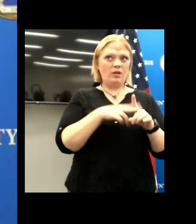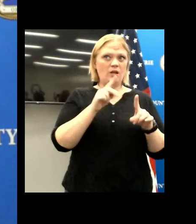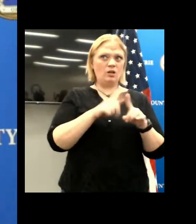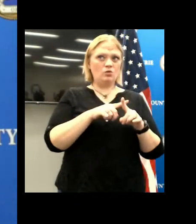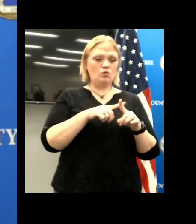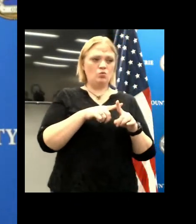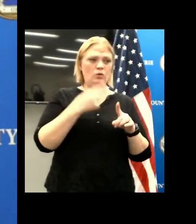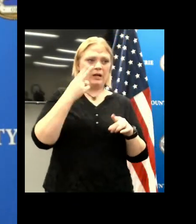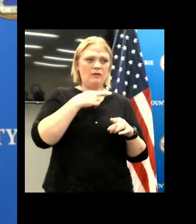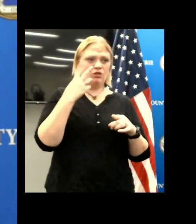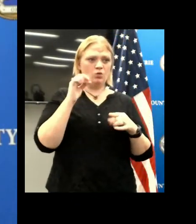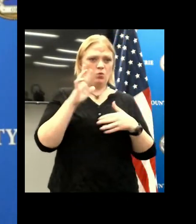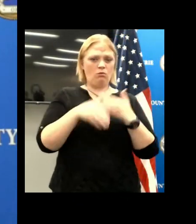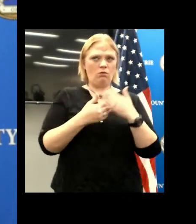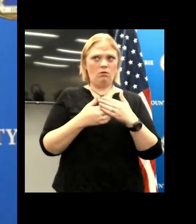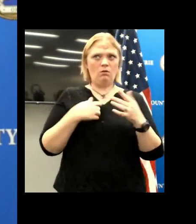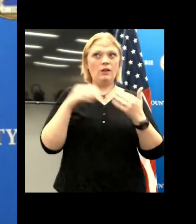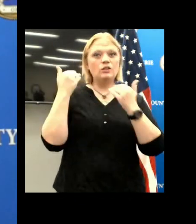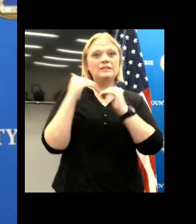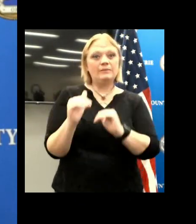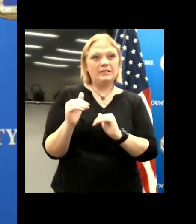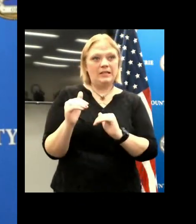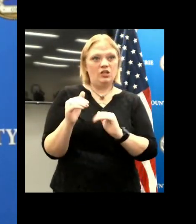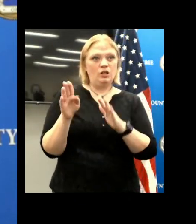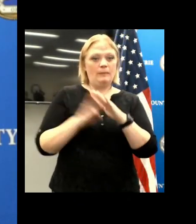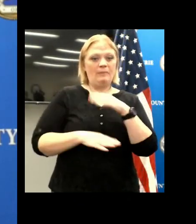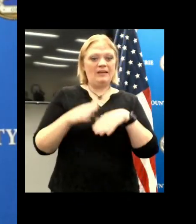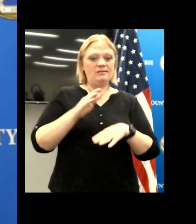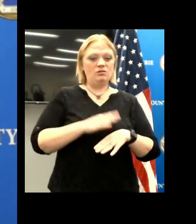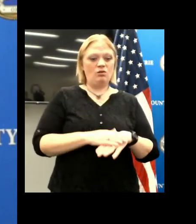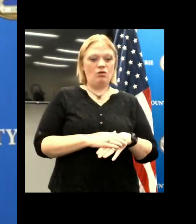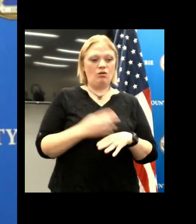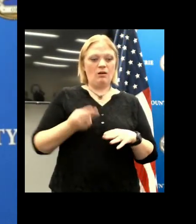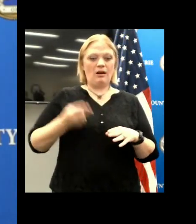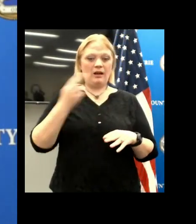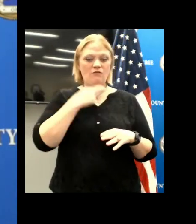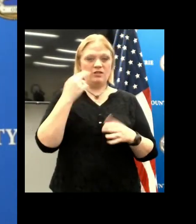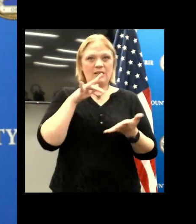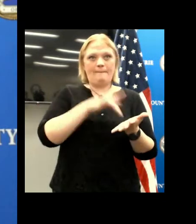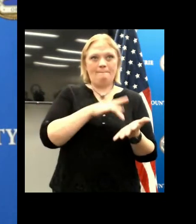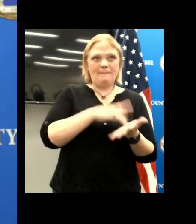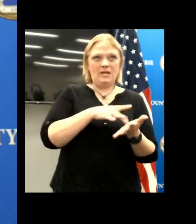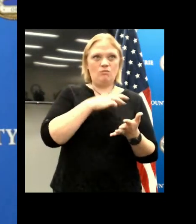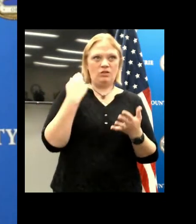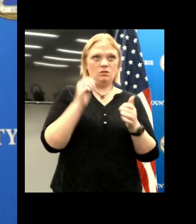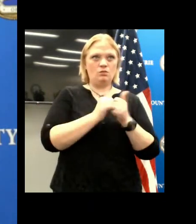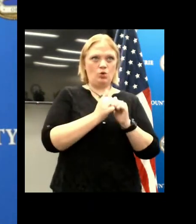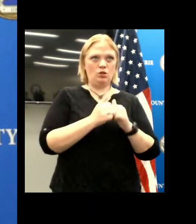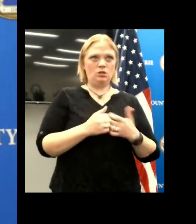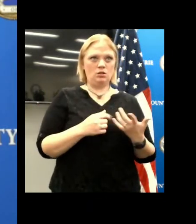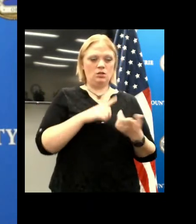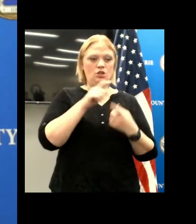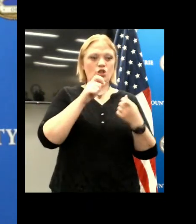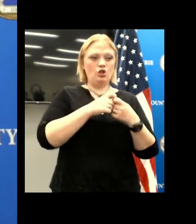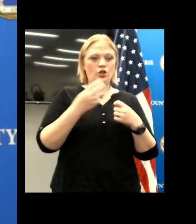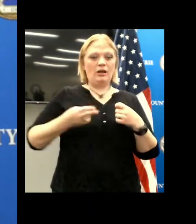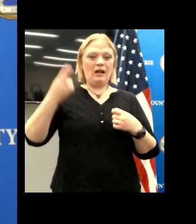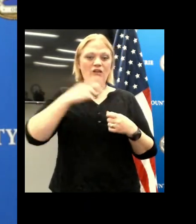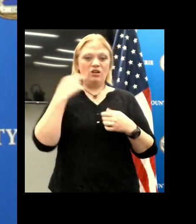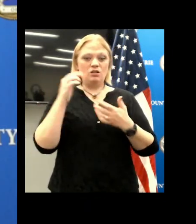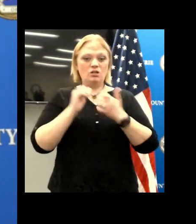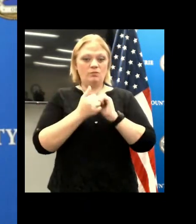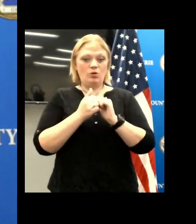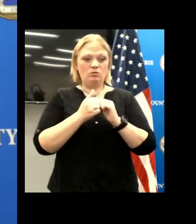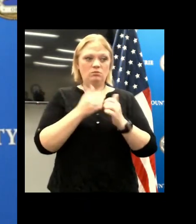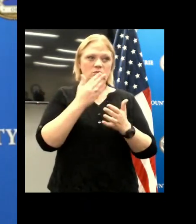all sports? There are limitations based on high-risk and medium-risk sports. So there's certain high-risk sports. There's